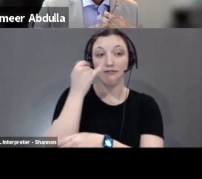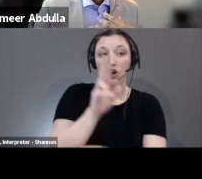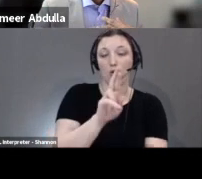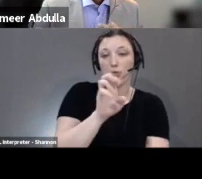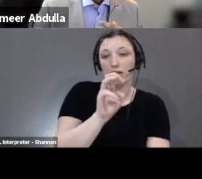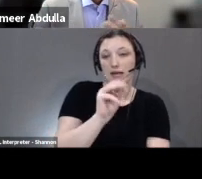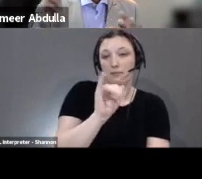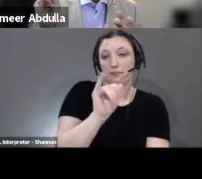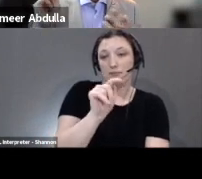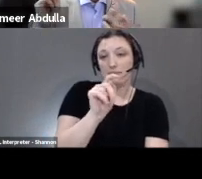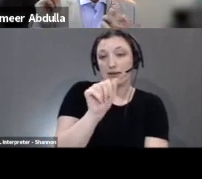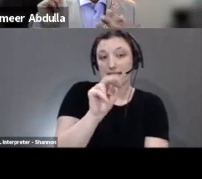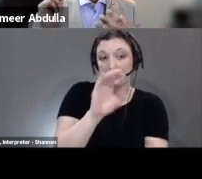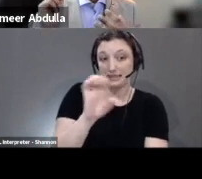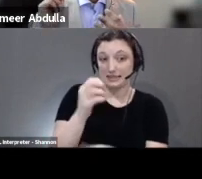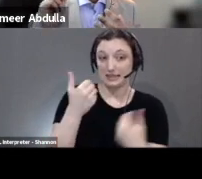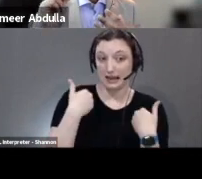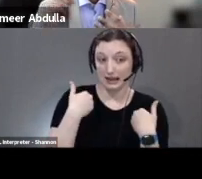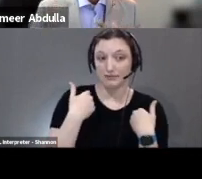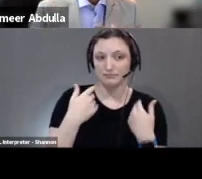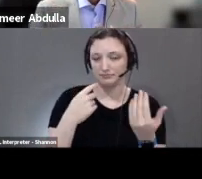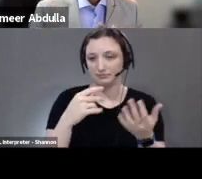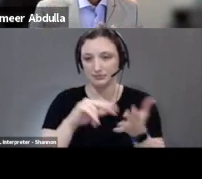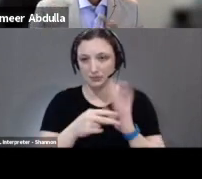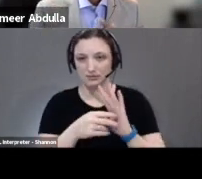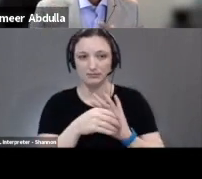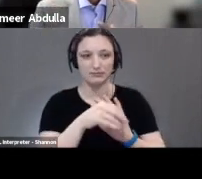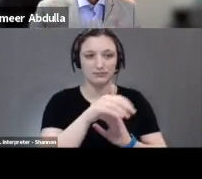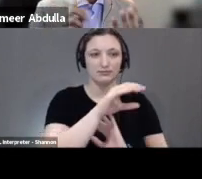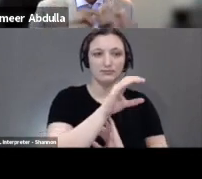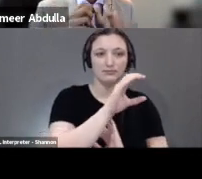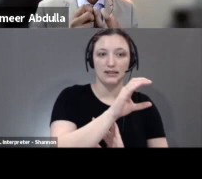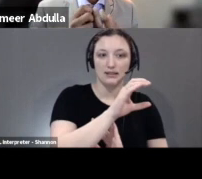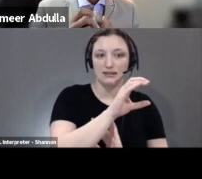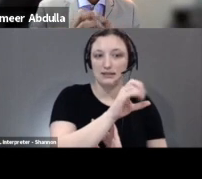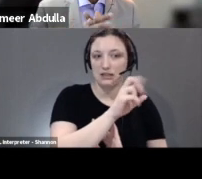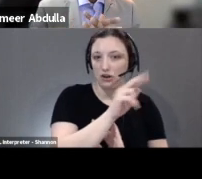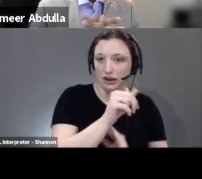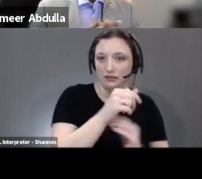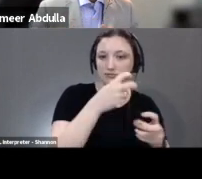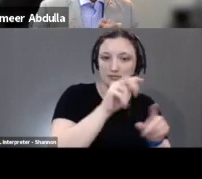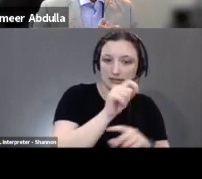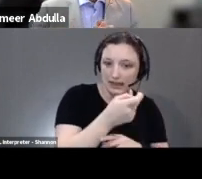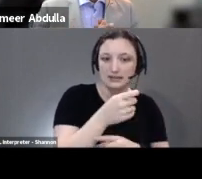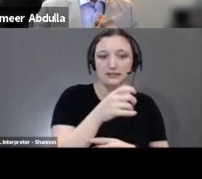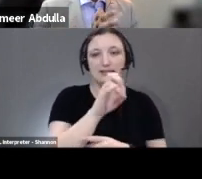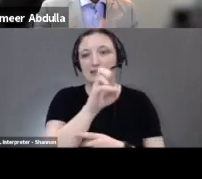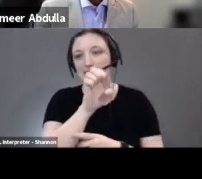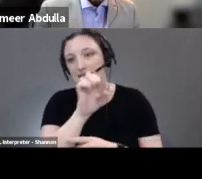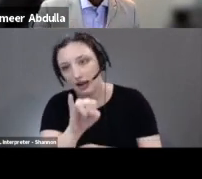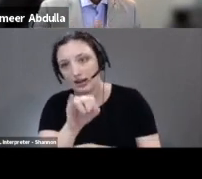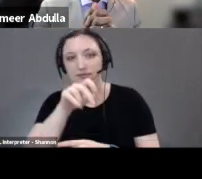employment insurance or EI, and income tax, there's a mandatory withholding for each of those three. Those are due